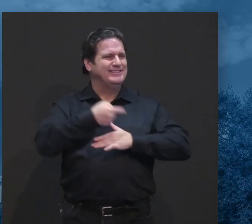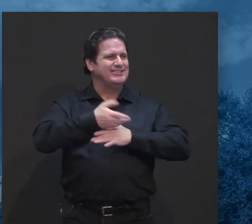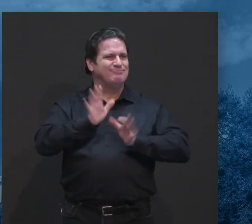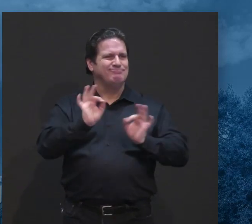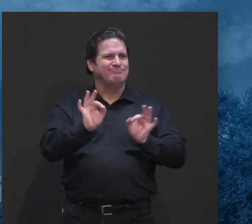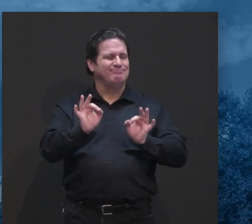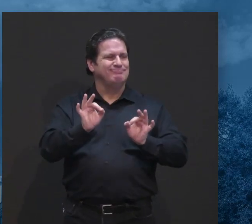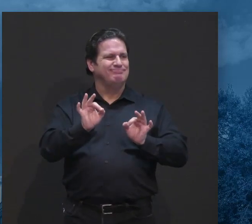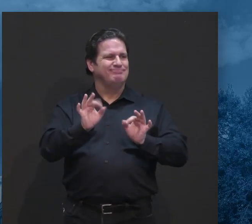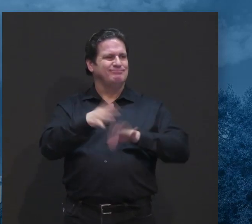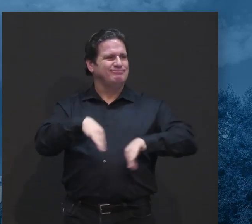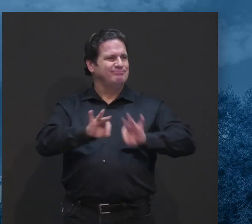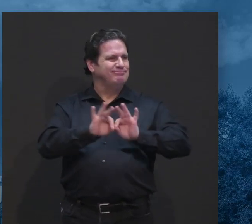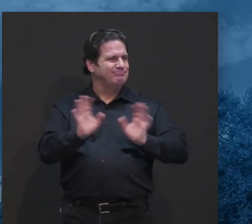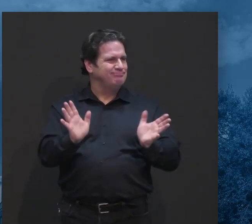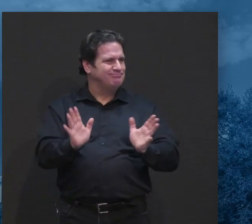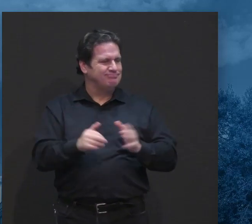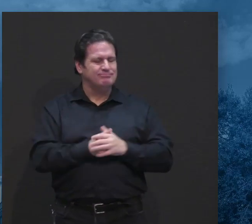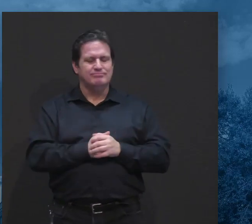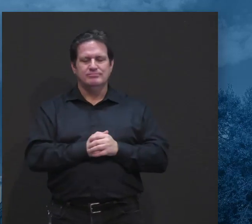contacts might be symptomatic.